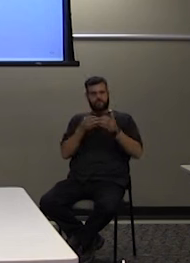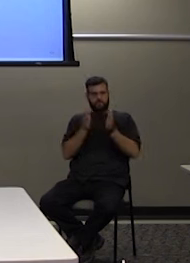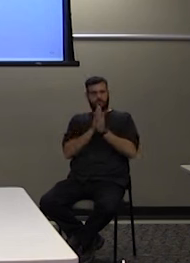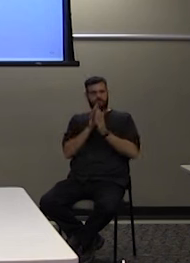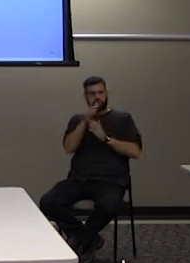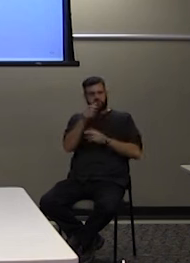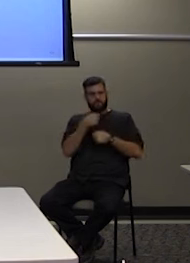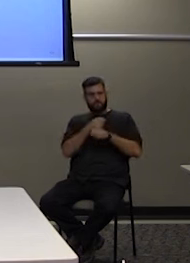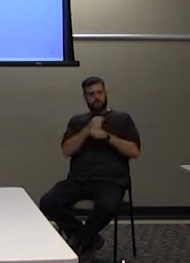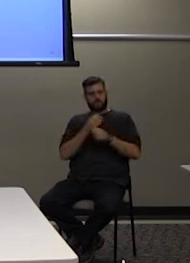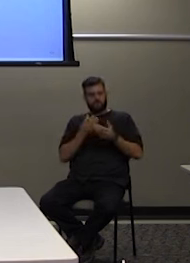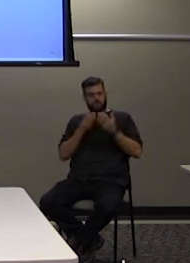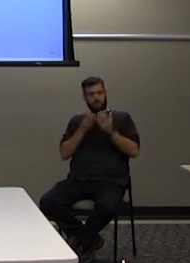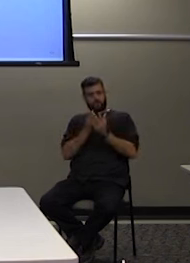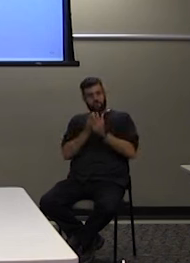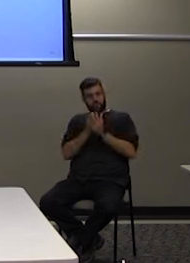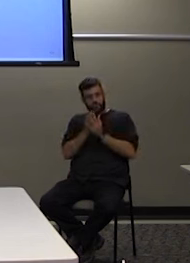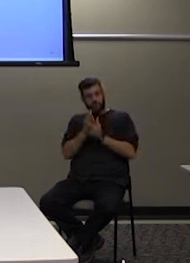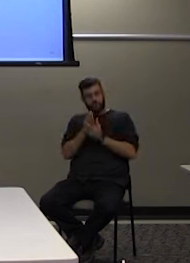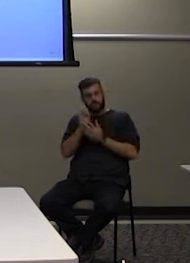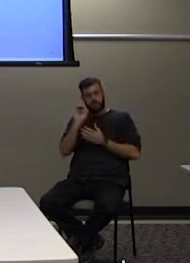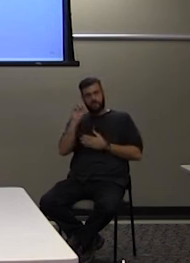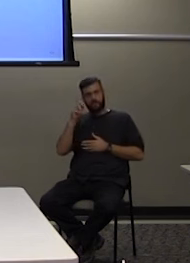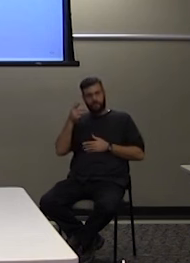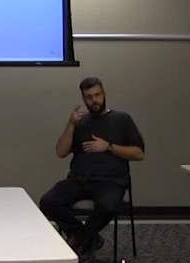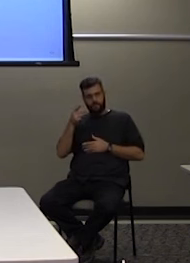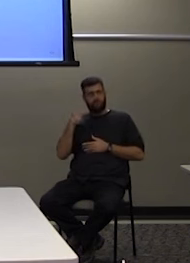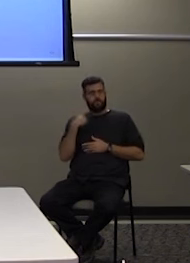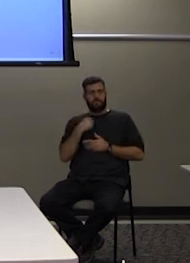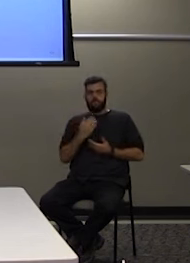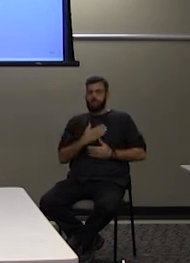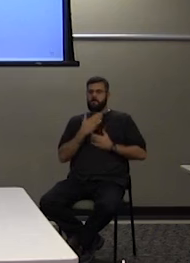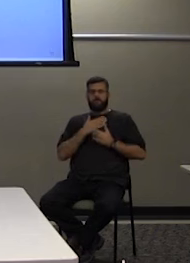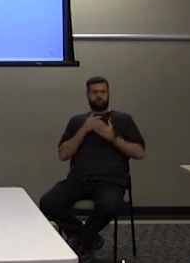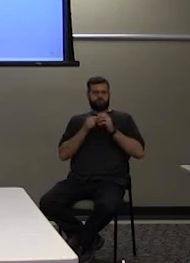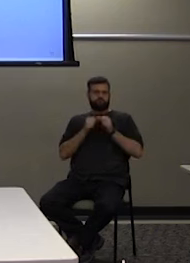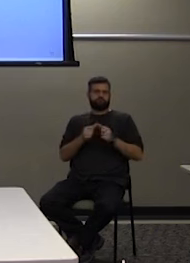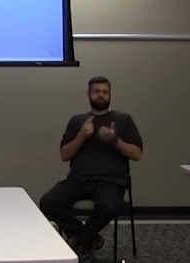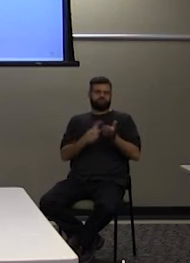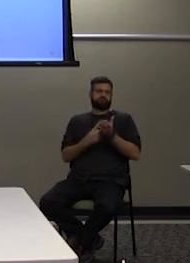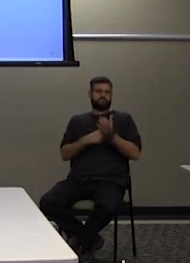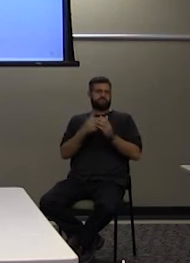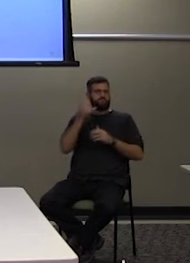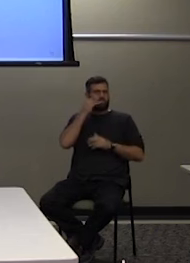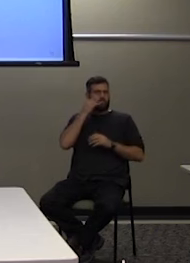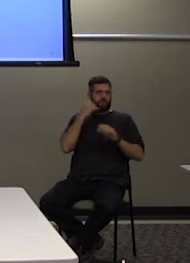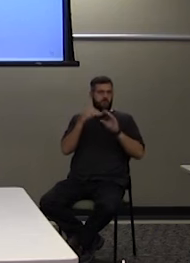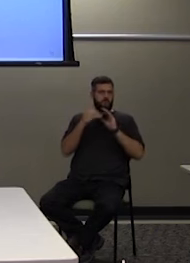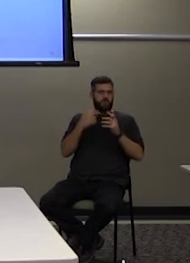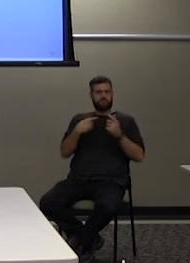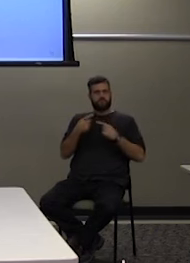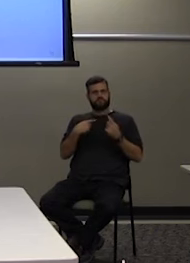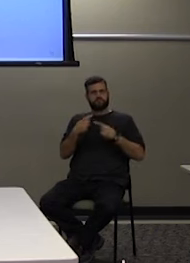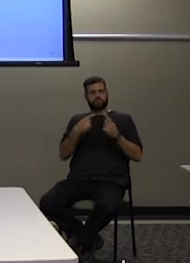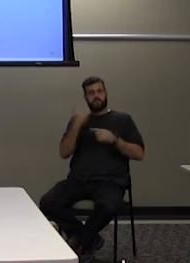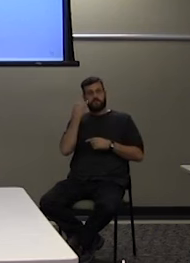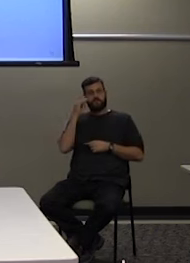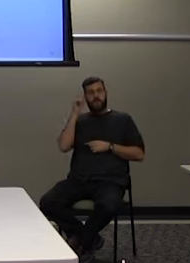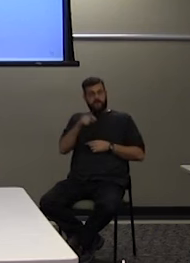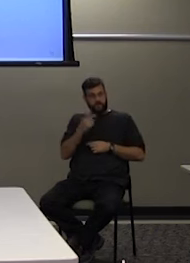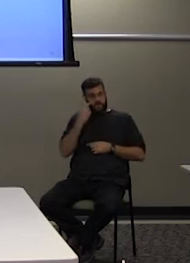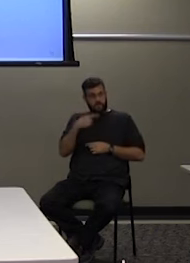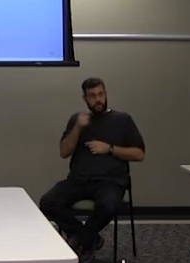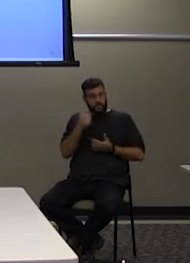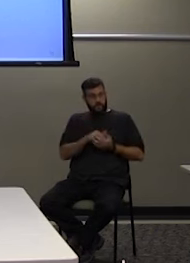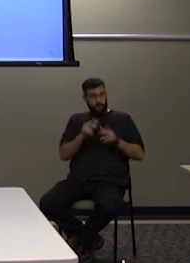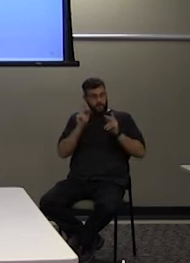make that recommendation through the EDP, but we'll be happy to continue this conversation, email, phone, and if I absolutely have to see you again